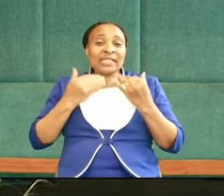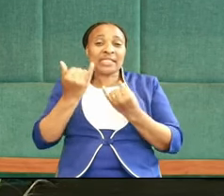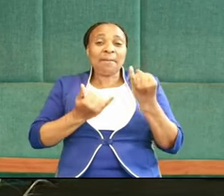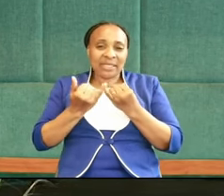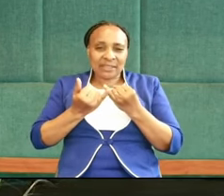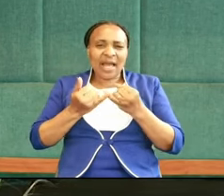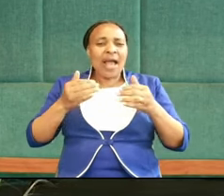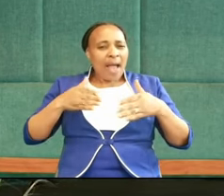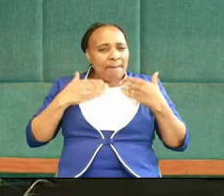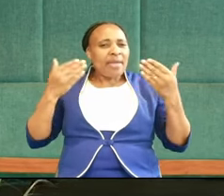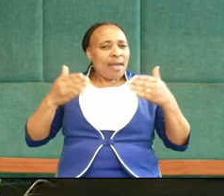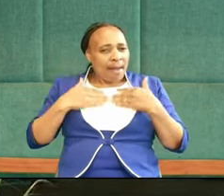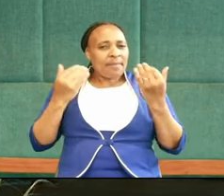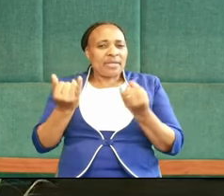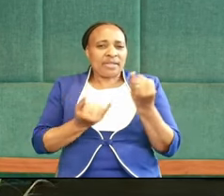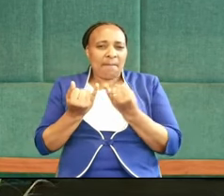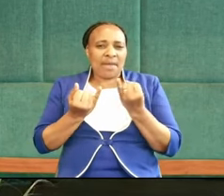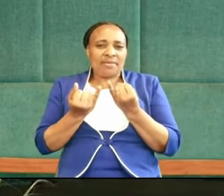Happy Sabbath.